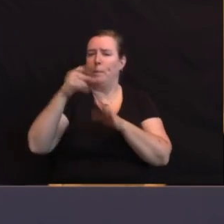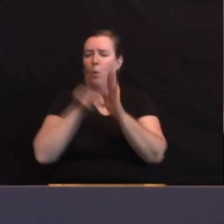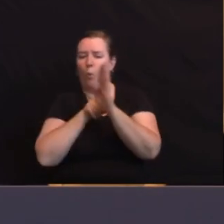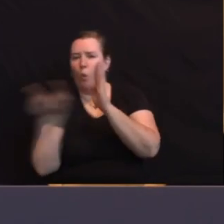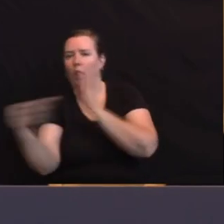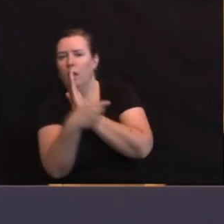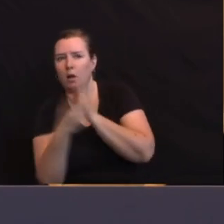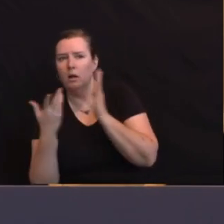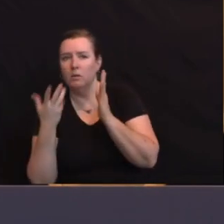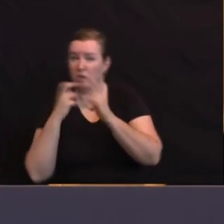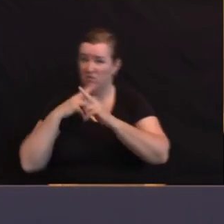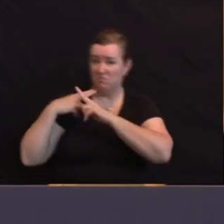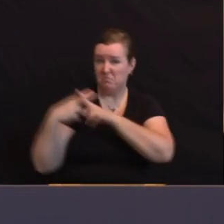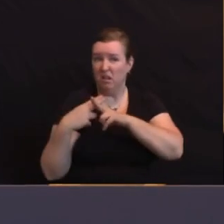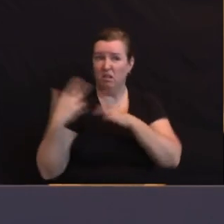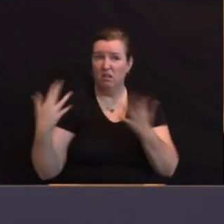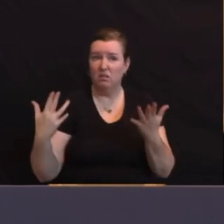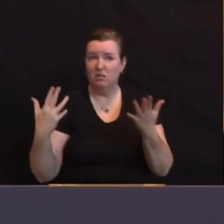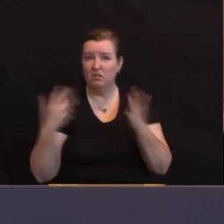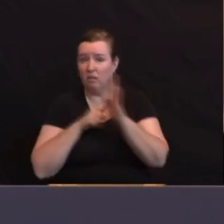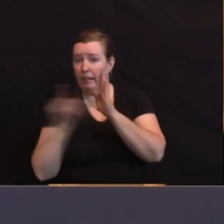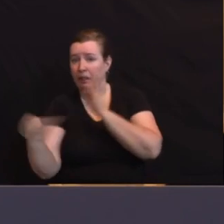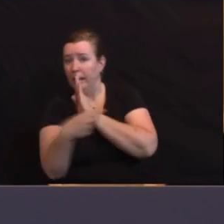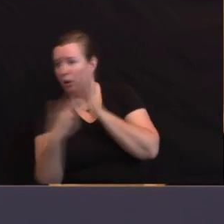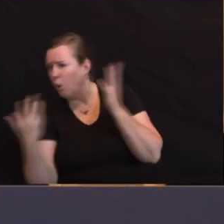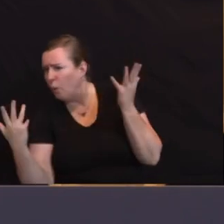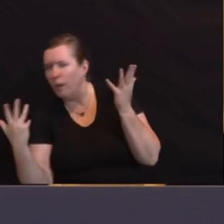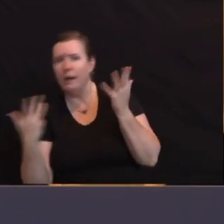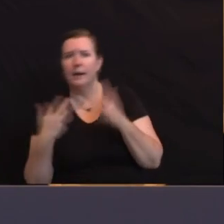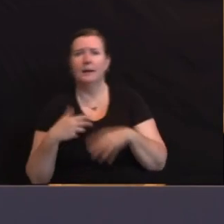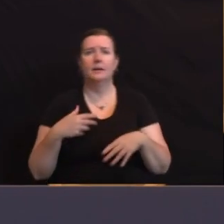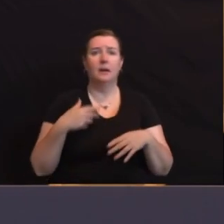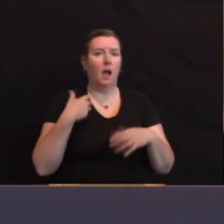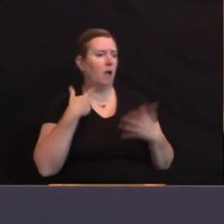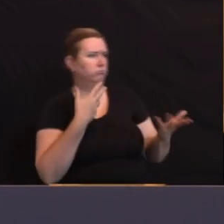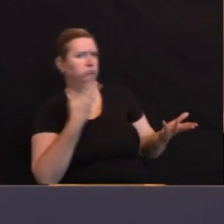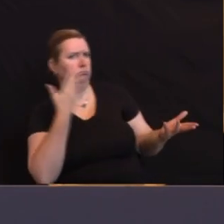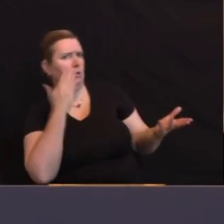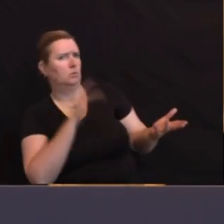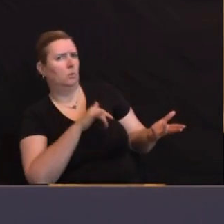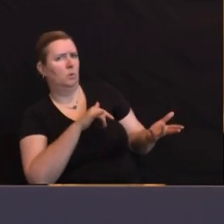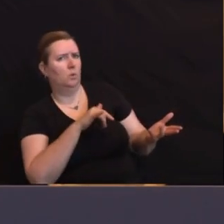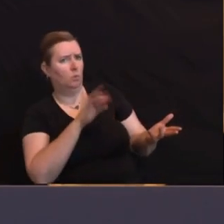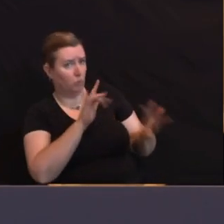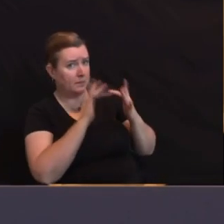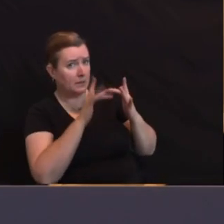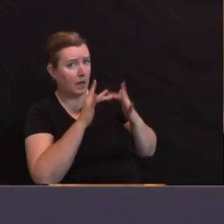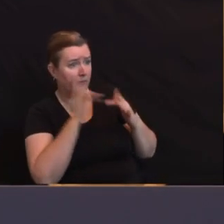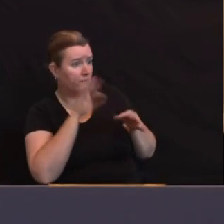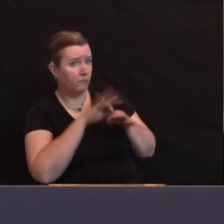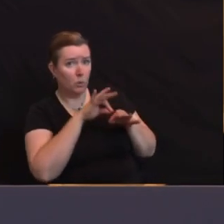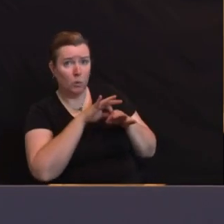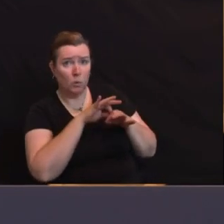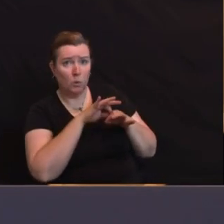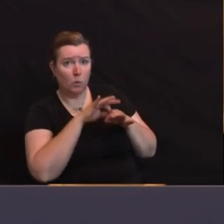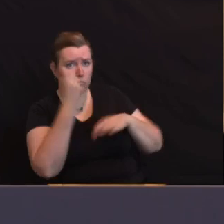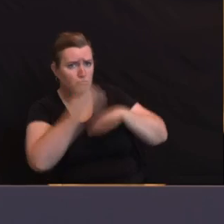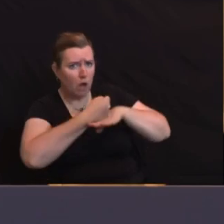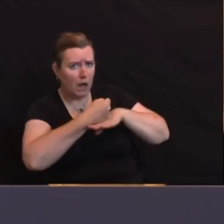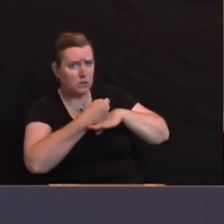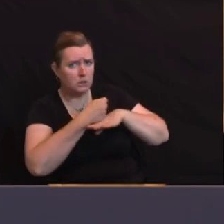you. I'm not aware of the problems with the site, but I promise you we will follow up on that if I can. Dan, will you make sure we do